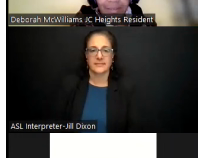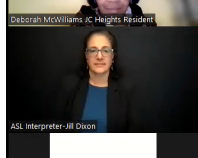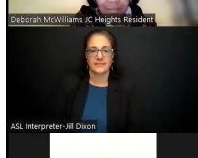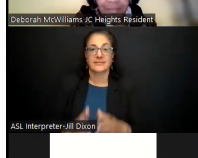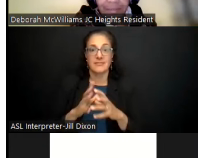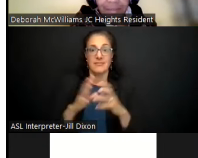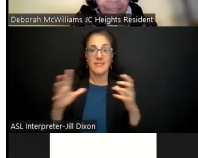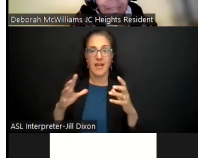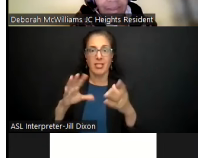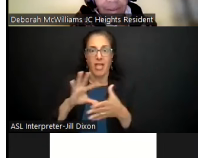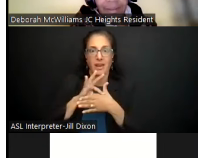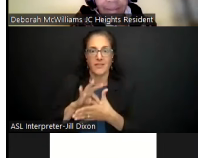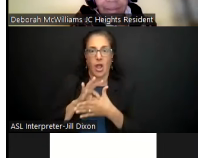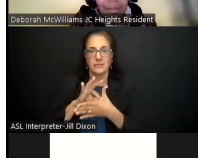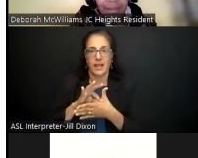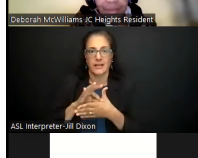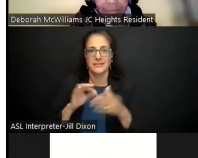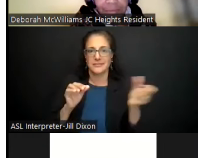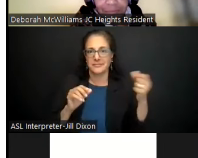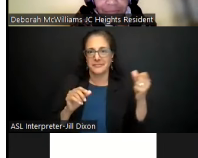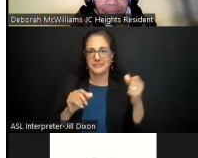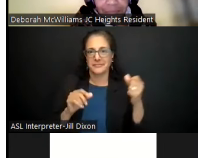content. Yeah.